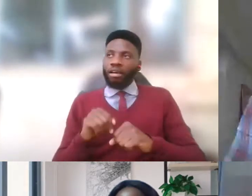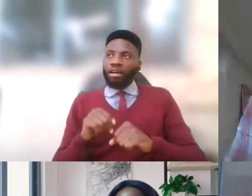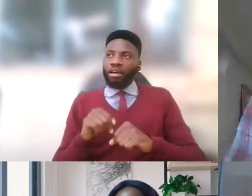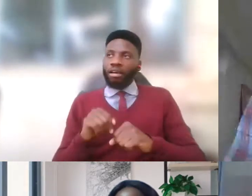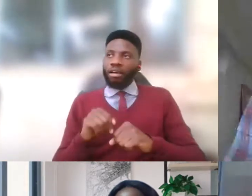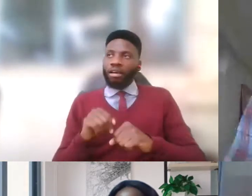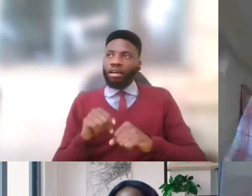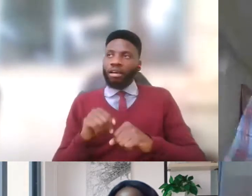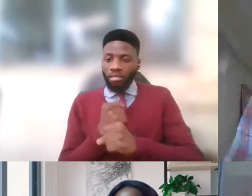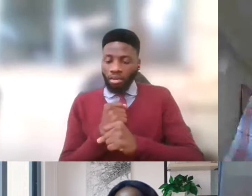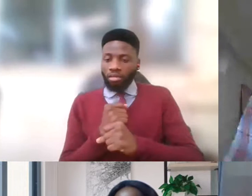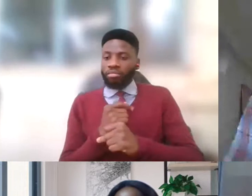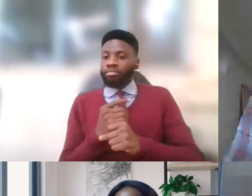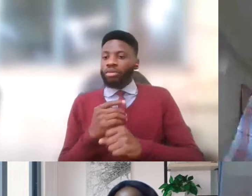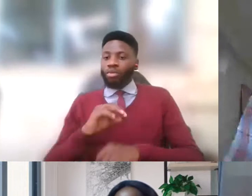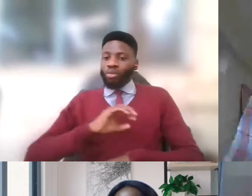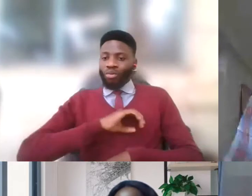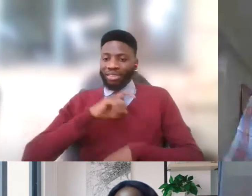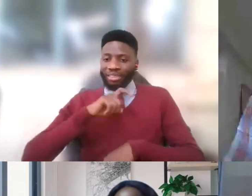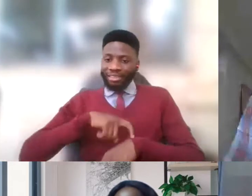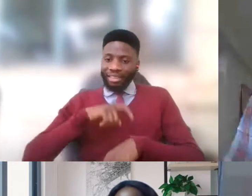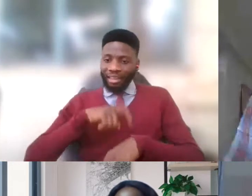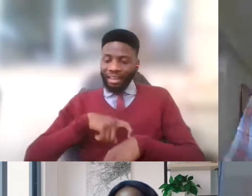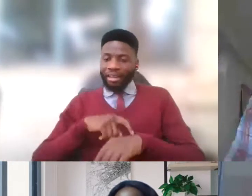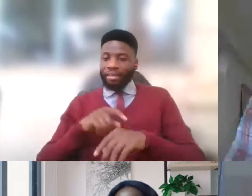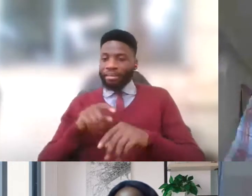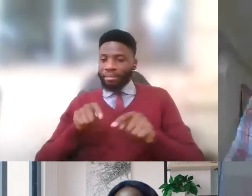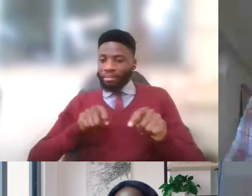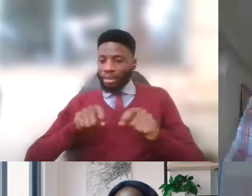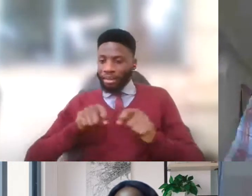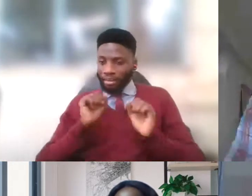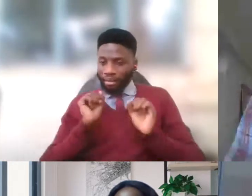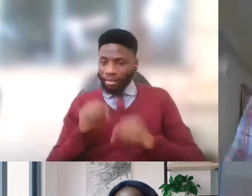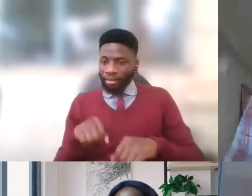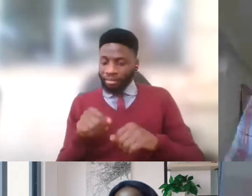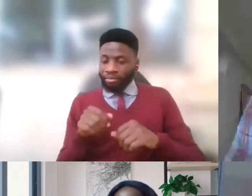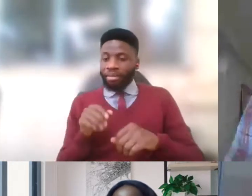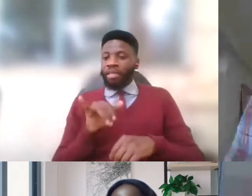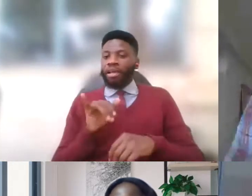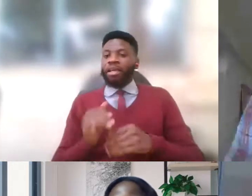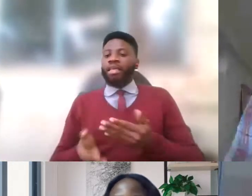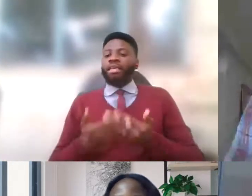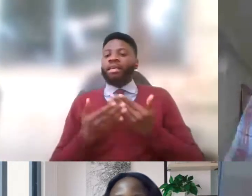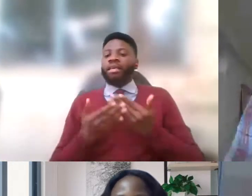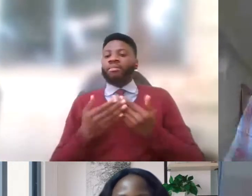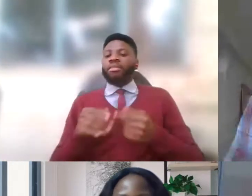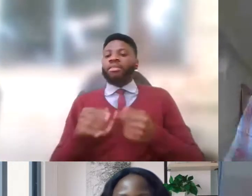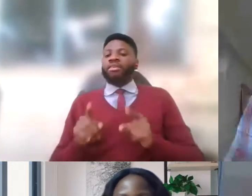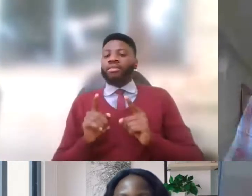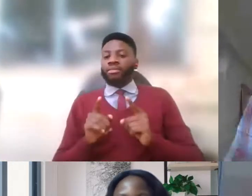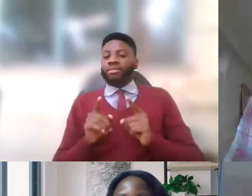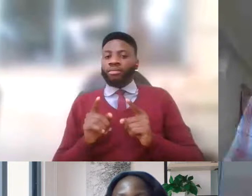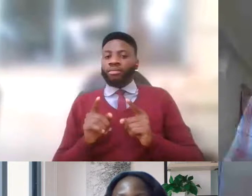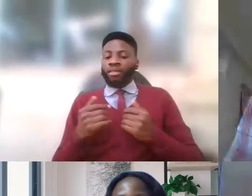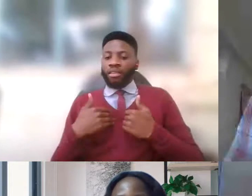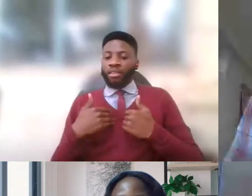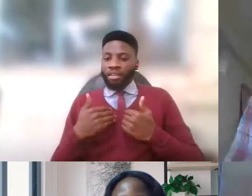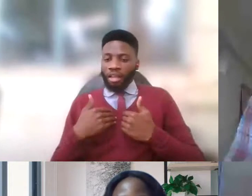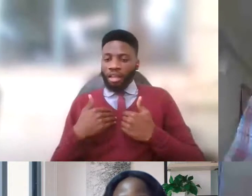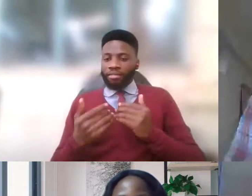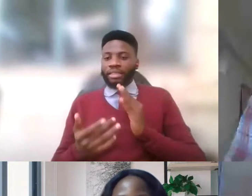projects. And also, you also need to also be prepared. Learn data structures and algorithms. Many of these tech companies